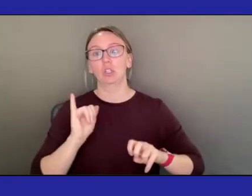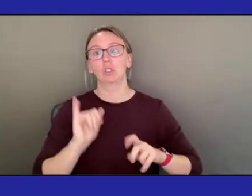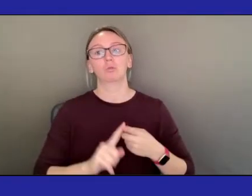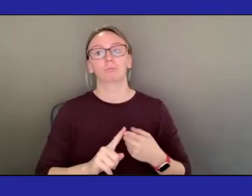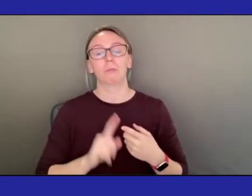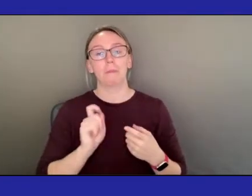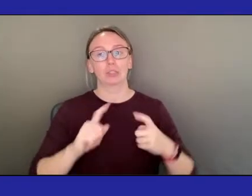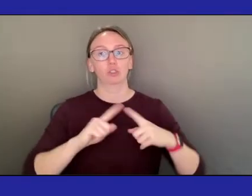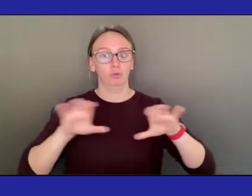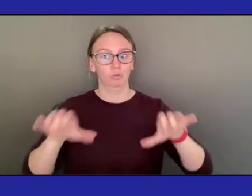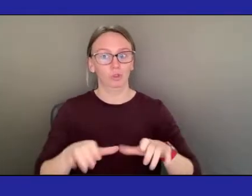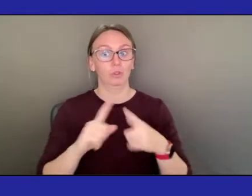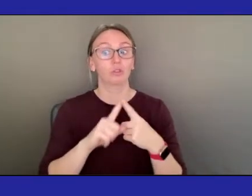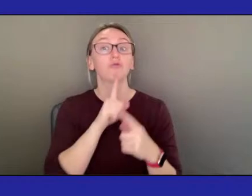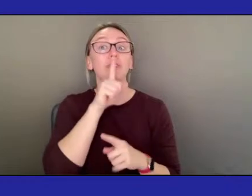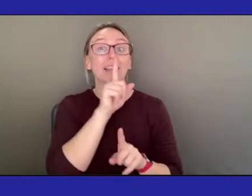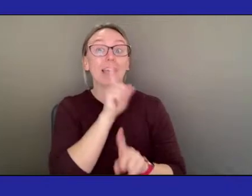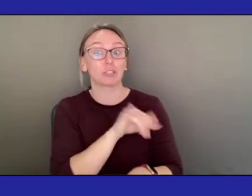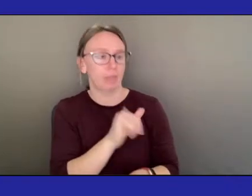can help us with that,